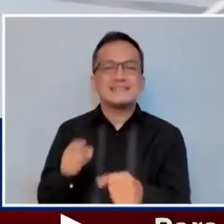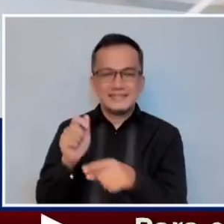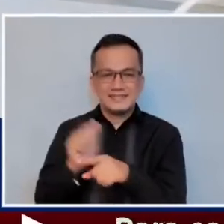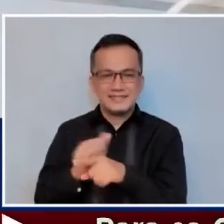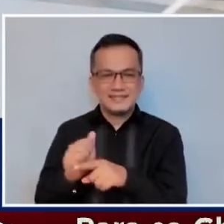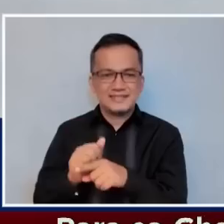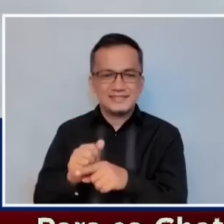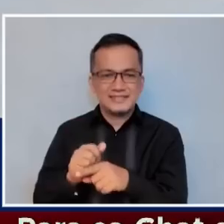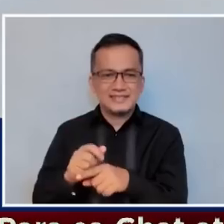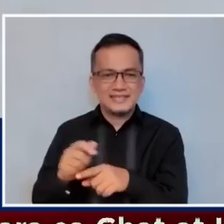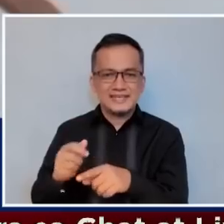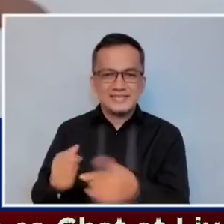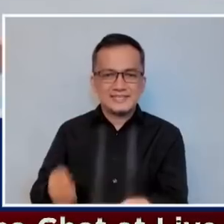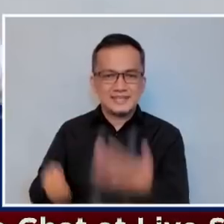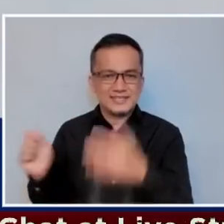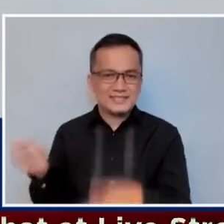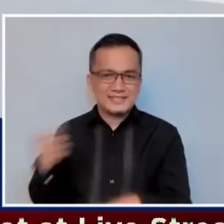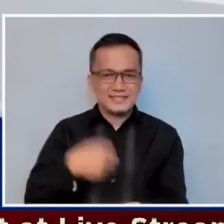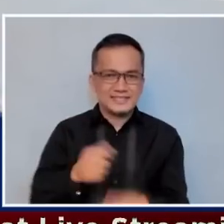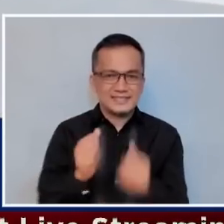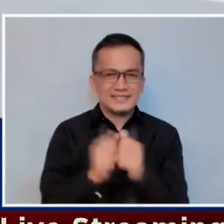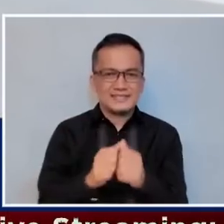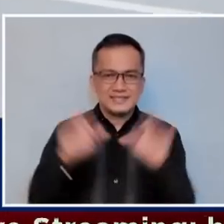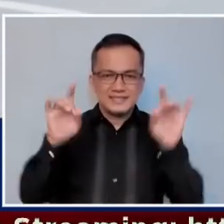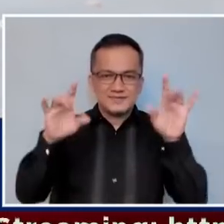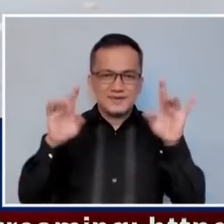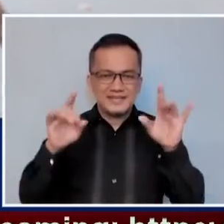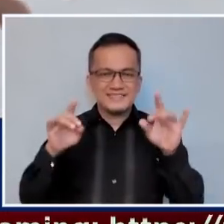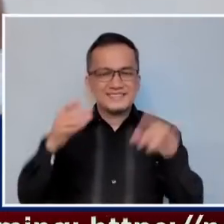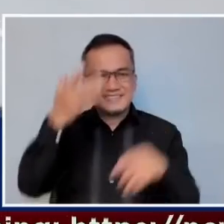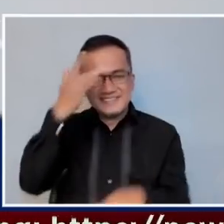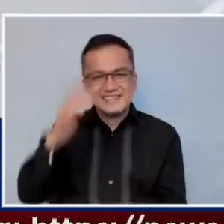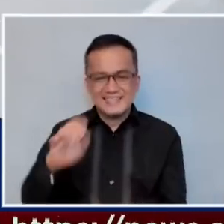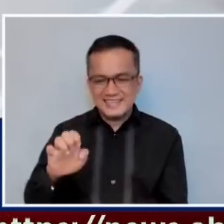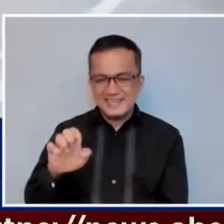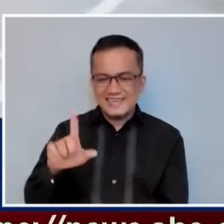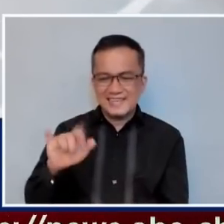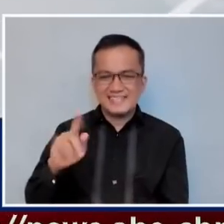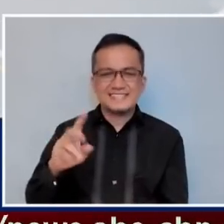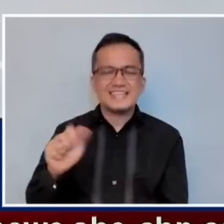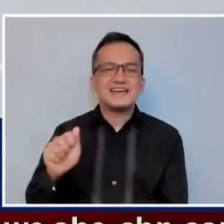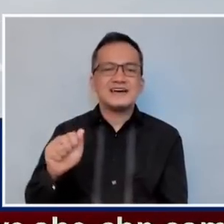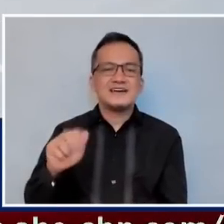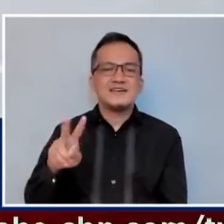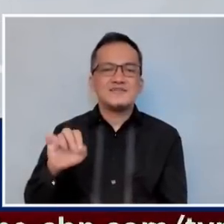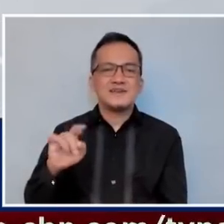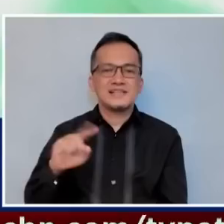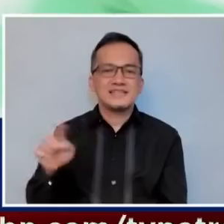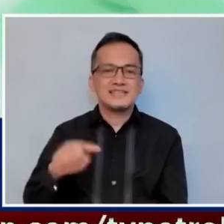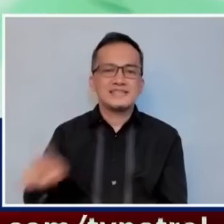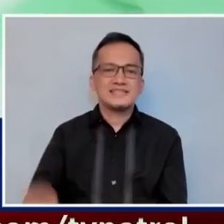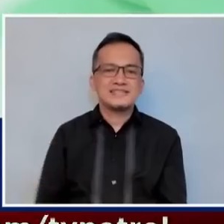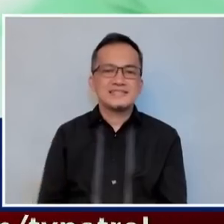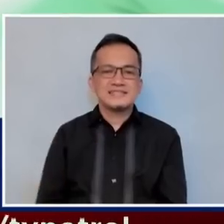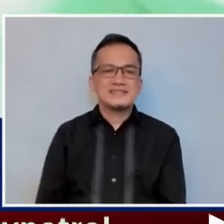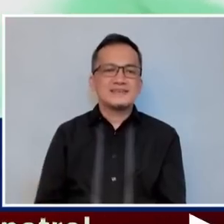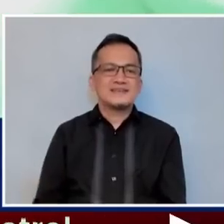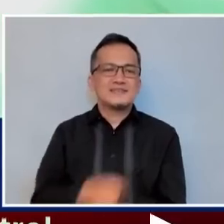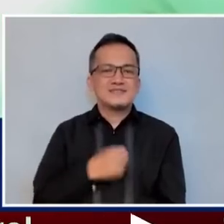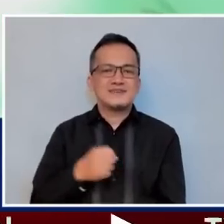tennis session niya kasama si volleyball phenom Eliza Valdez. Who's your super idol in tennis?